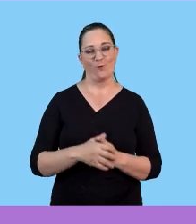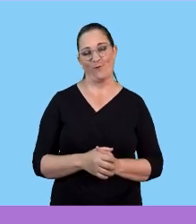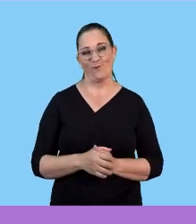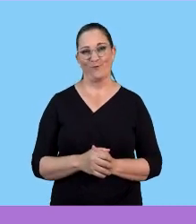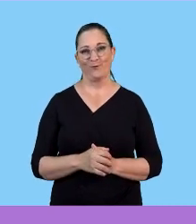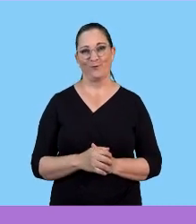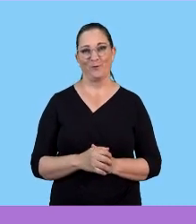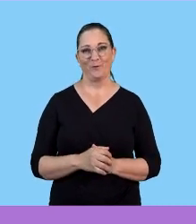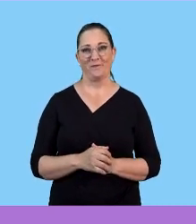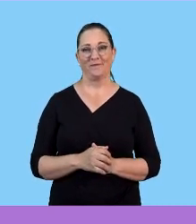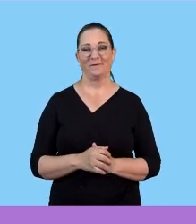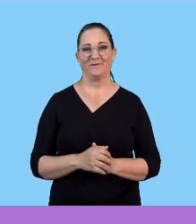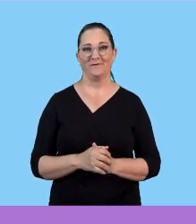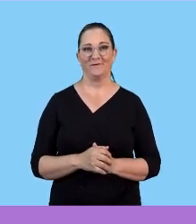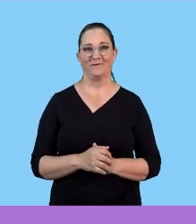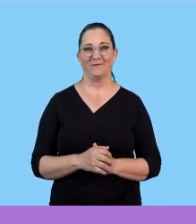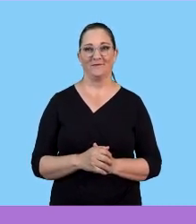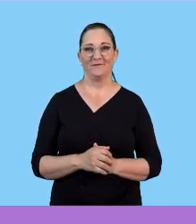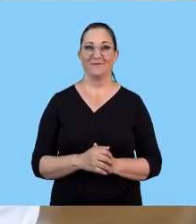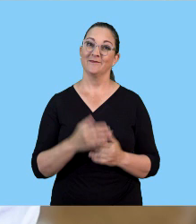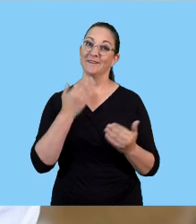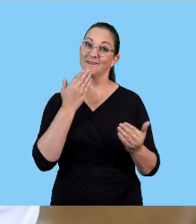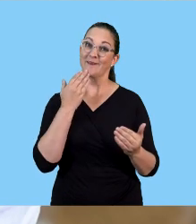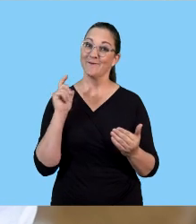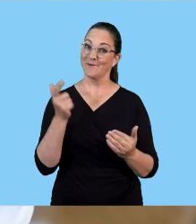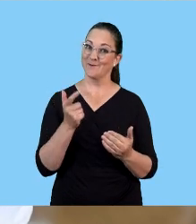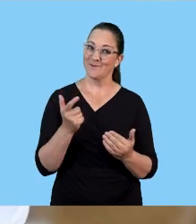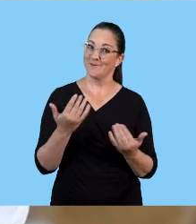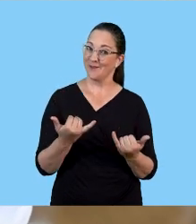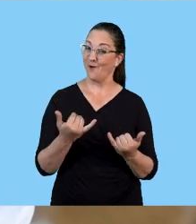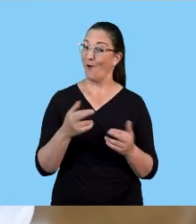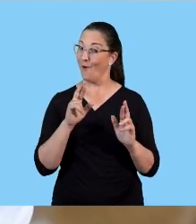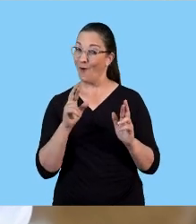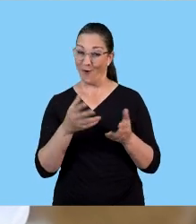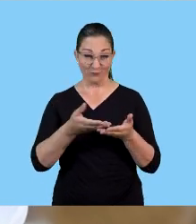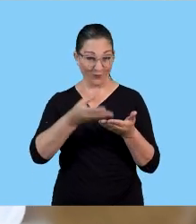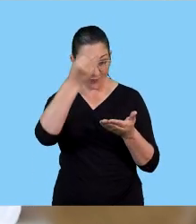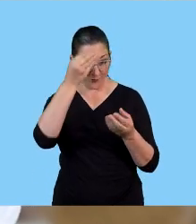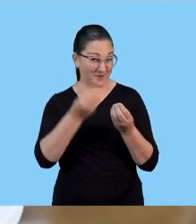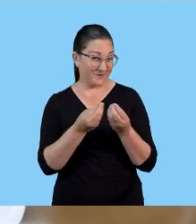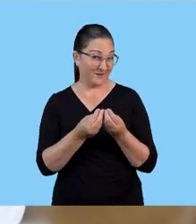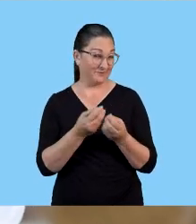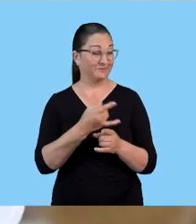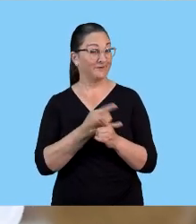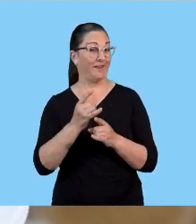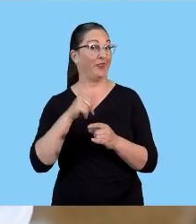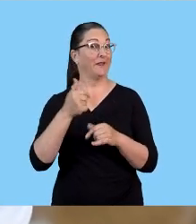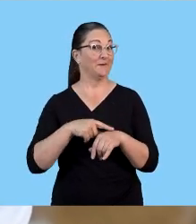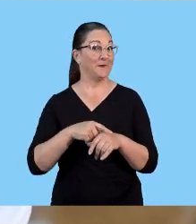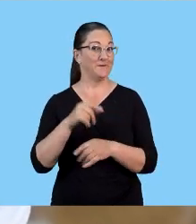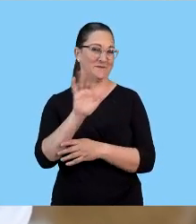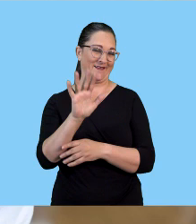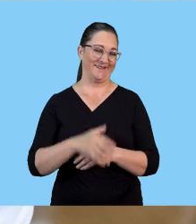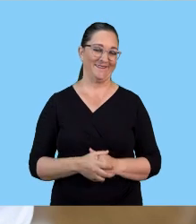and more. Aha. Thanks everyone for tuning in today. I hope you guys learned something. Until we chat